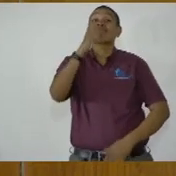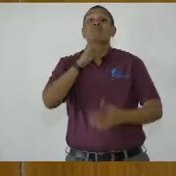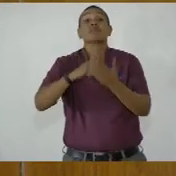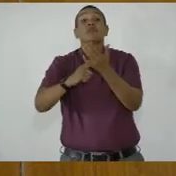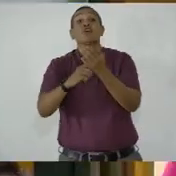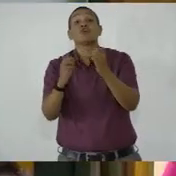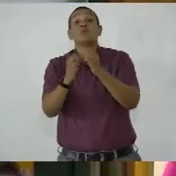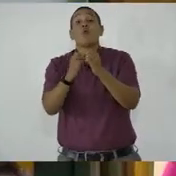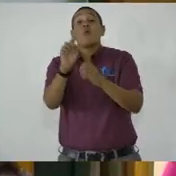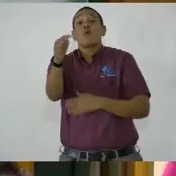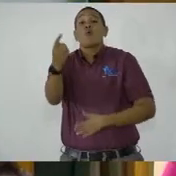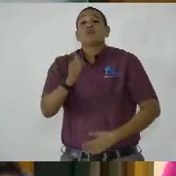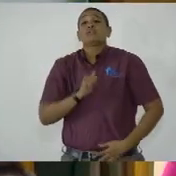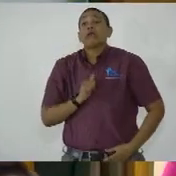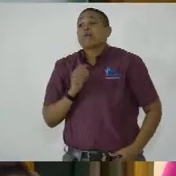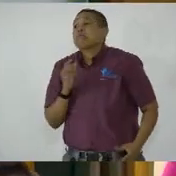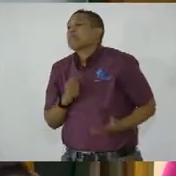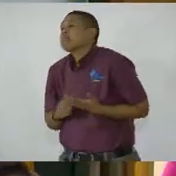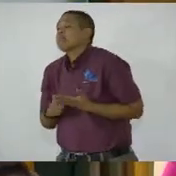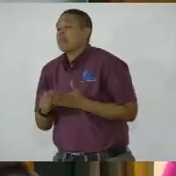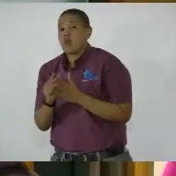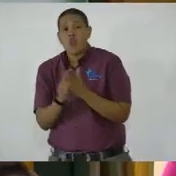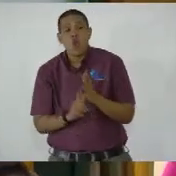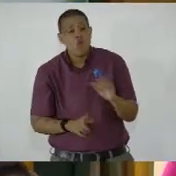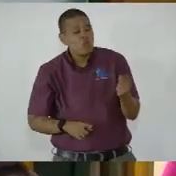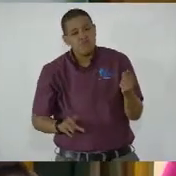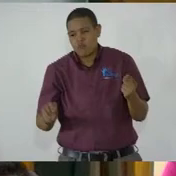not only attorneys, but also with the DPP.